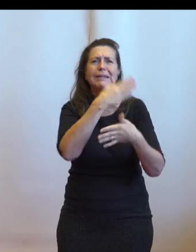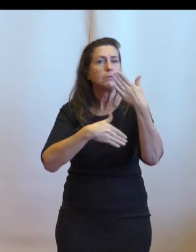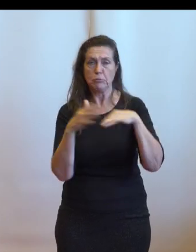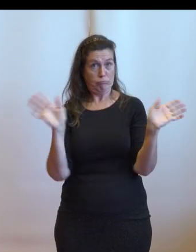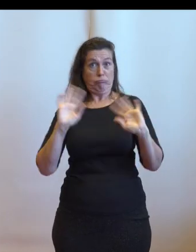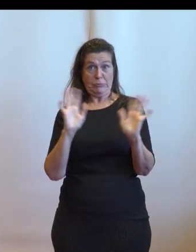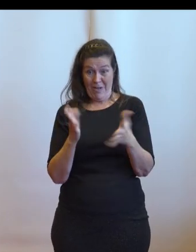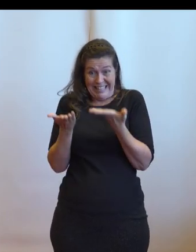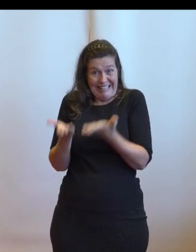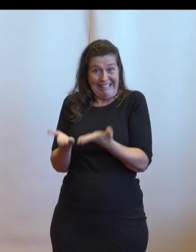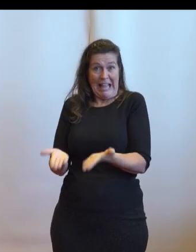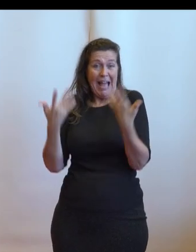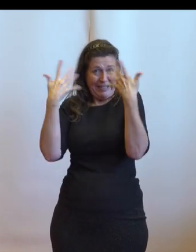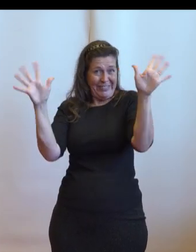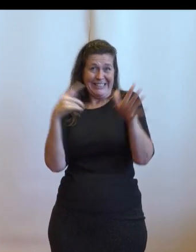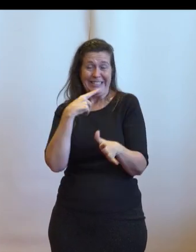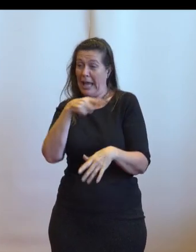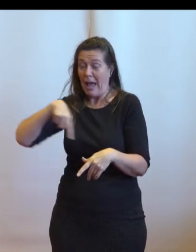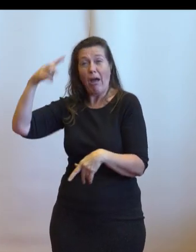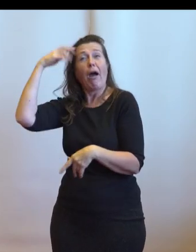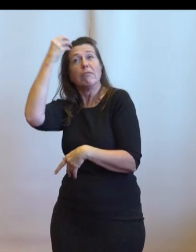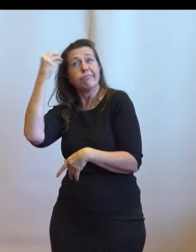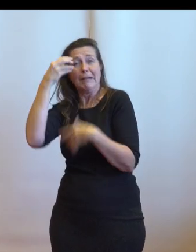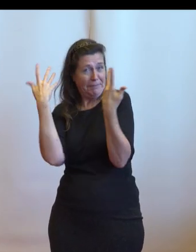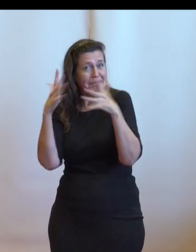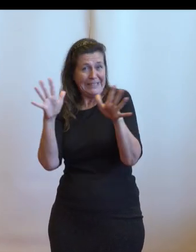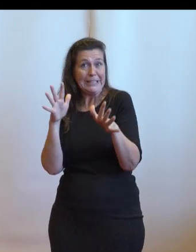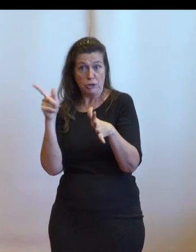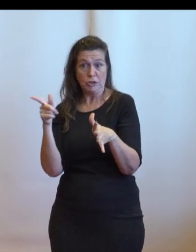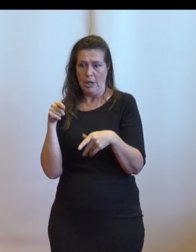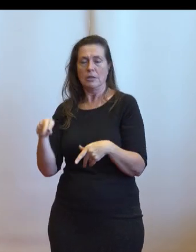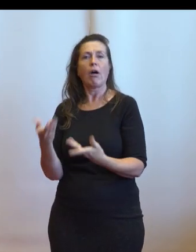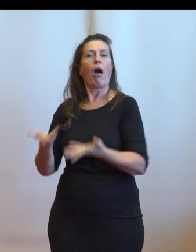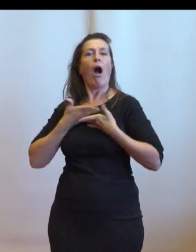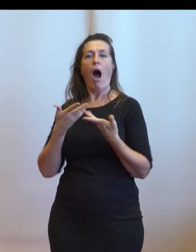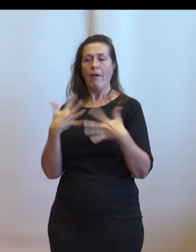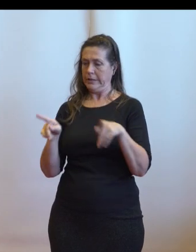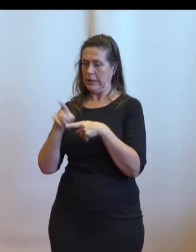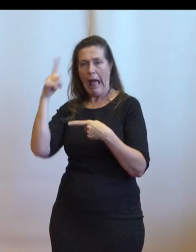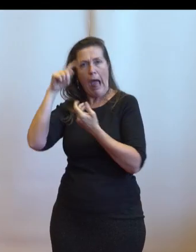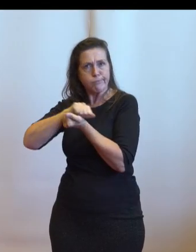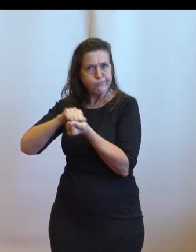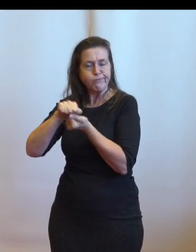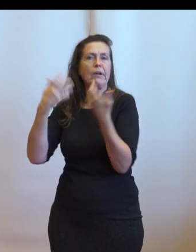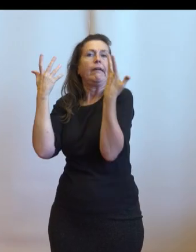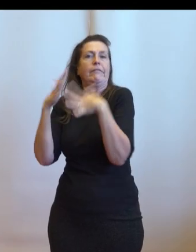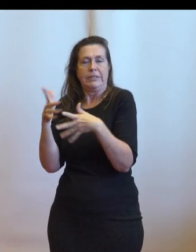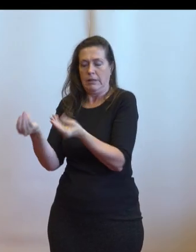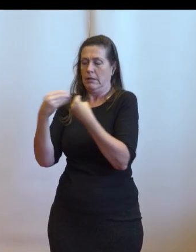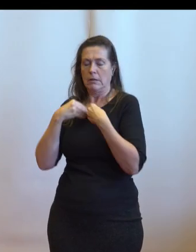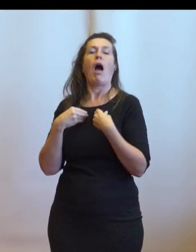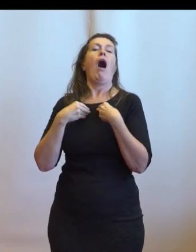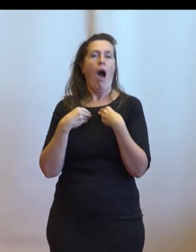there, create these guides. They can be 2 or 3 pages, some are longer, but we try and keep them quite brief and quite